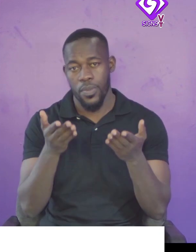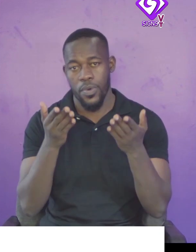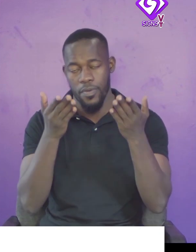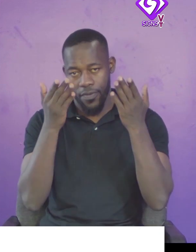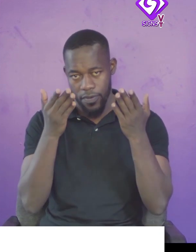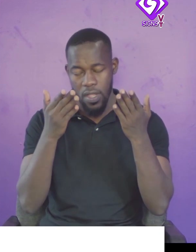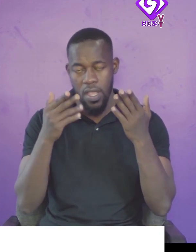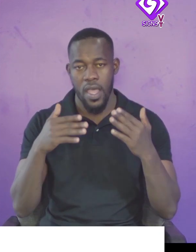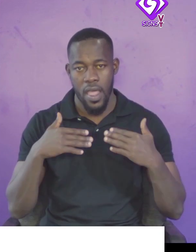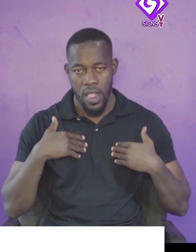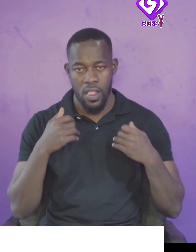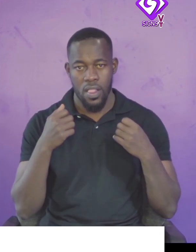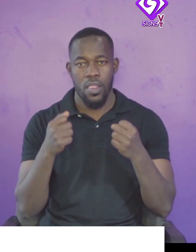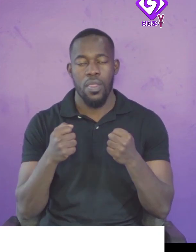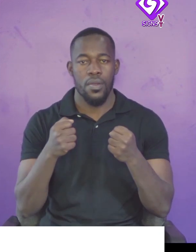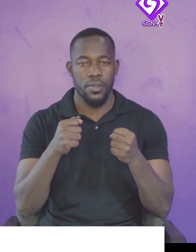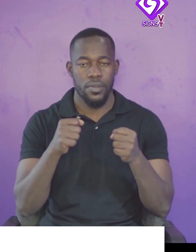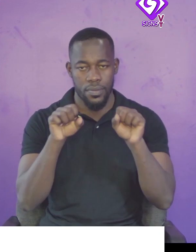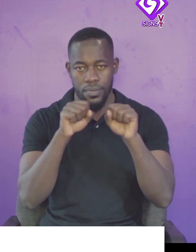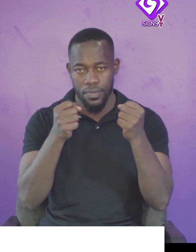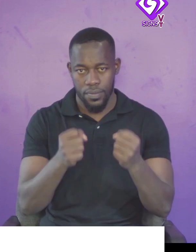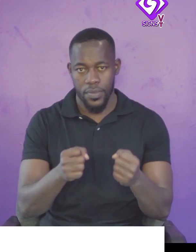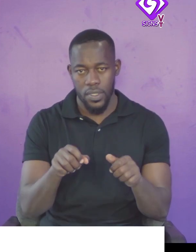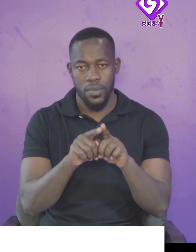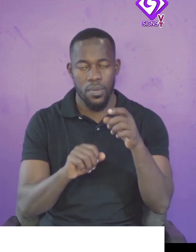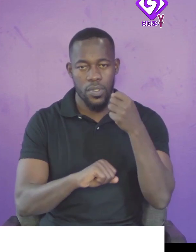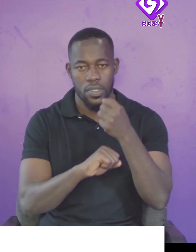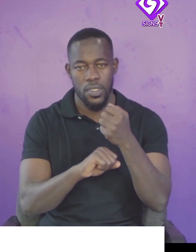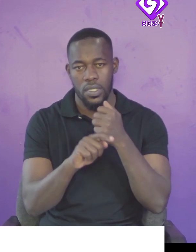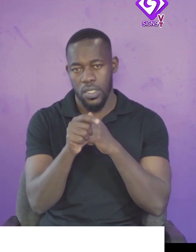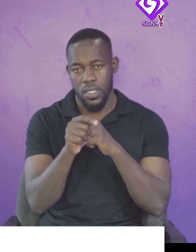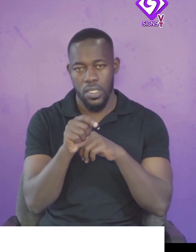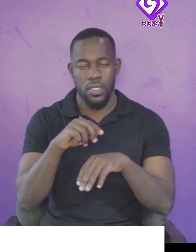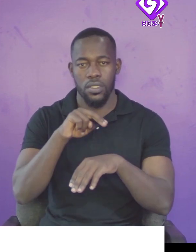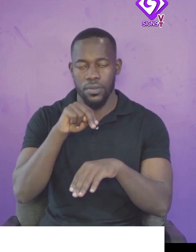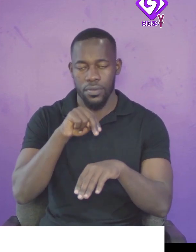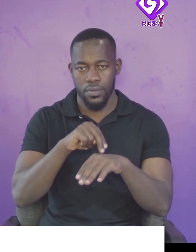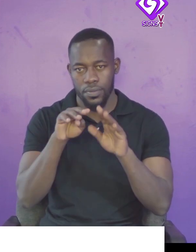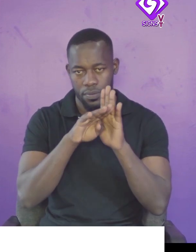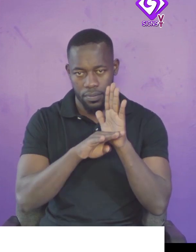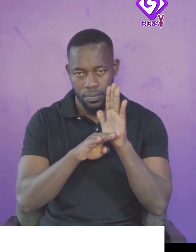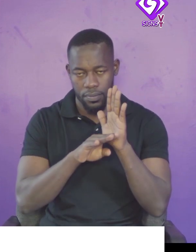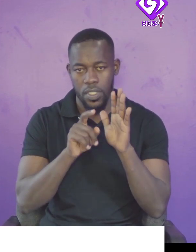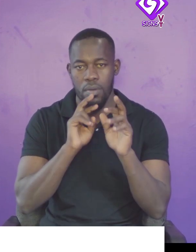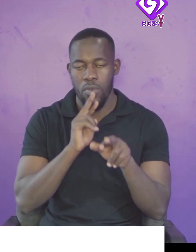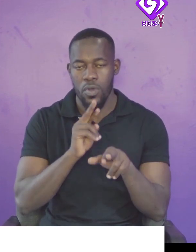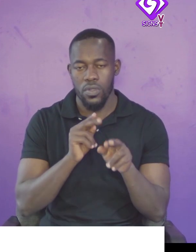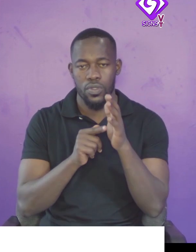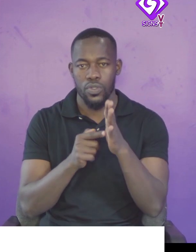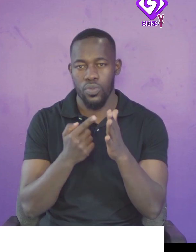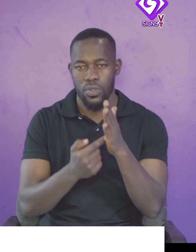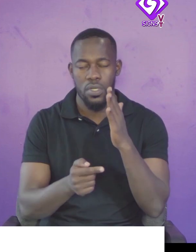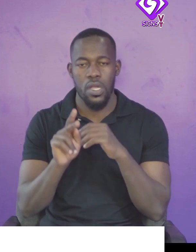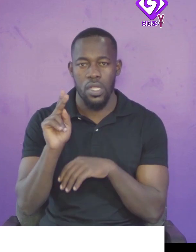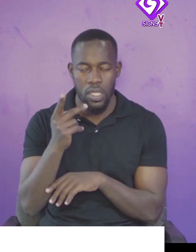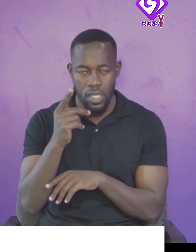resilience while supporting key national programs. Reports indicate that the deal also commits the Kenyan